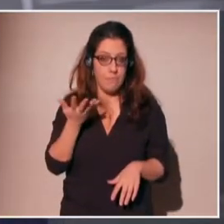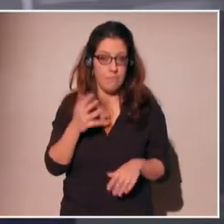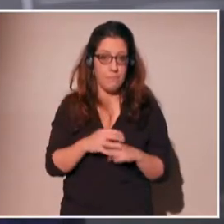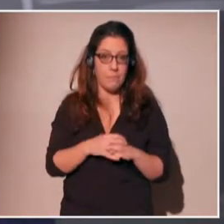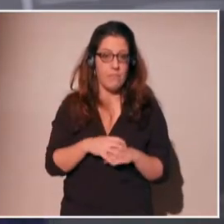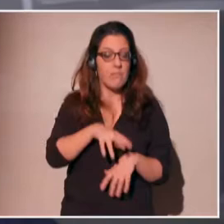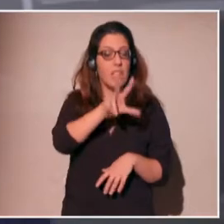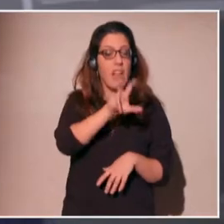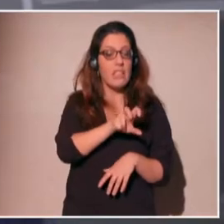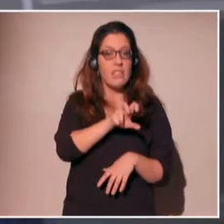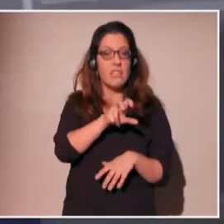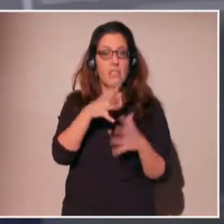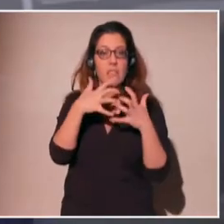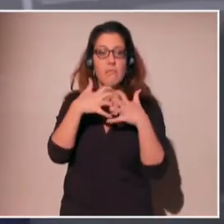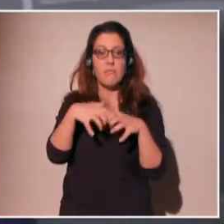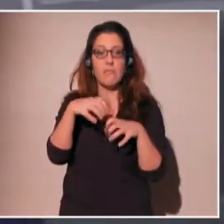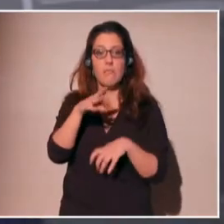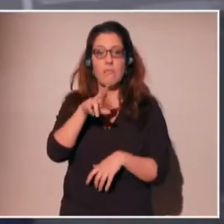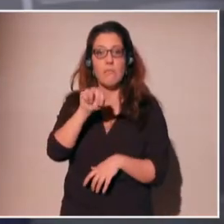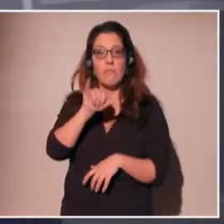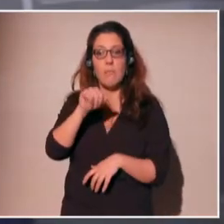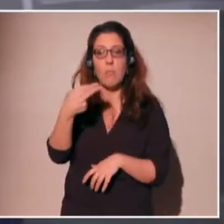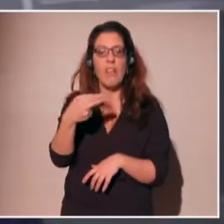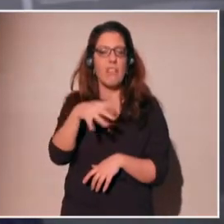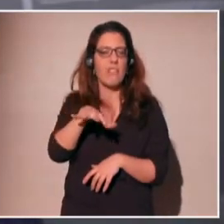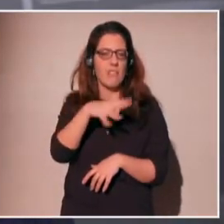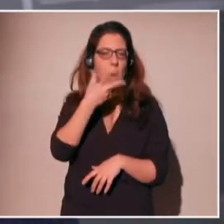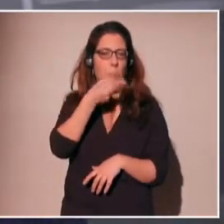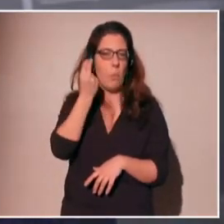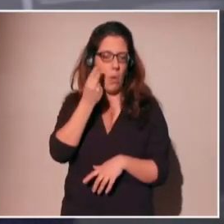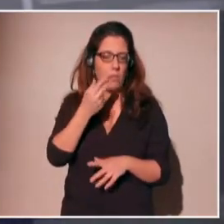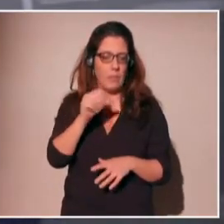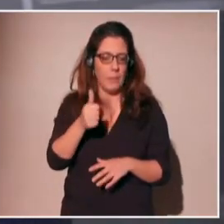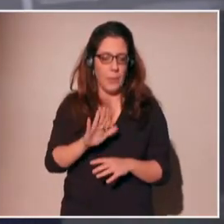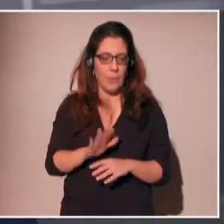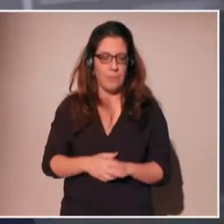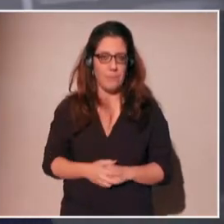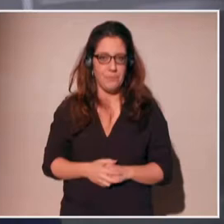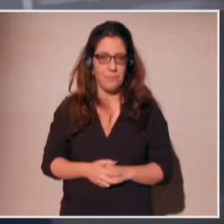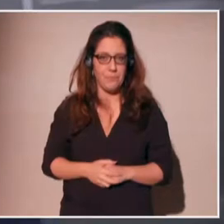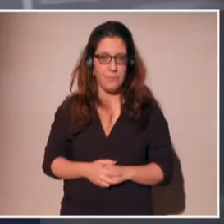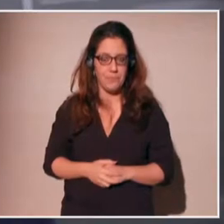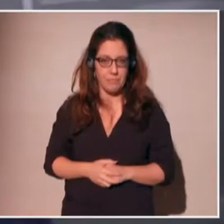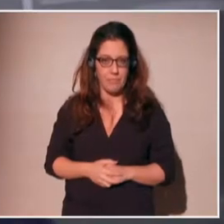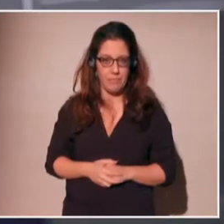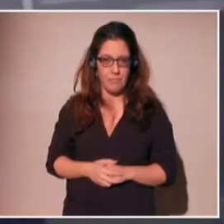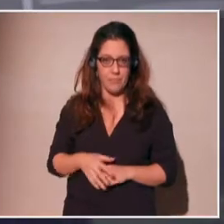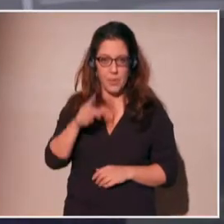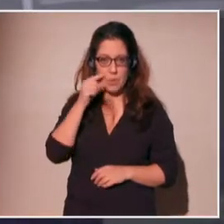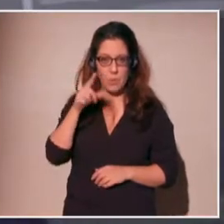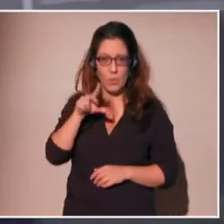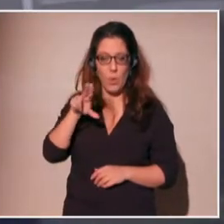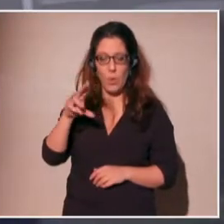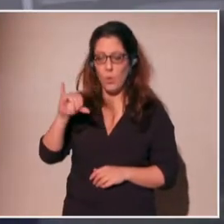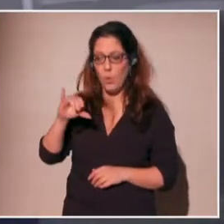for the human brain. With my partner, Pier Noeluigi here, we are really thinking about how we can